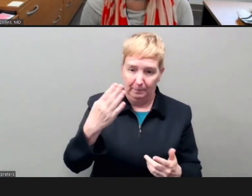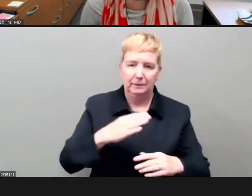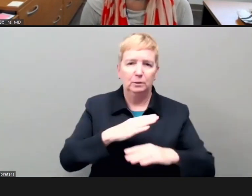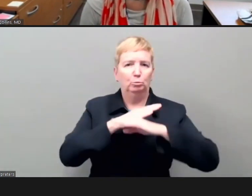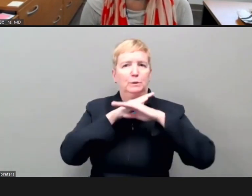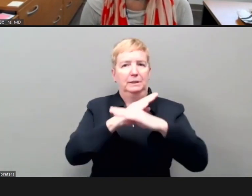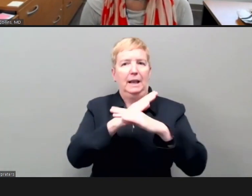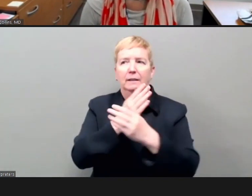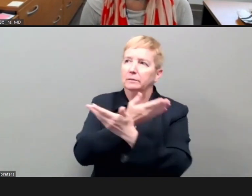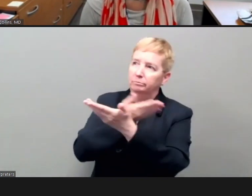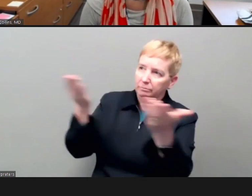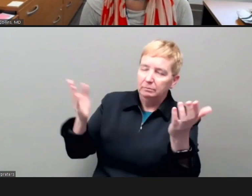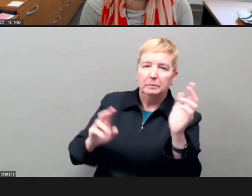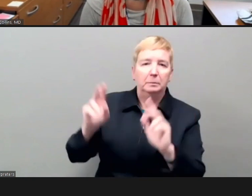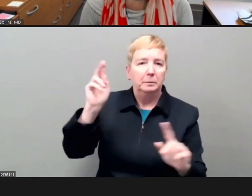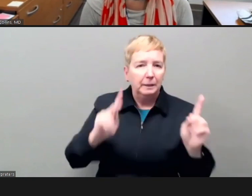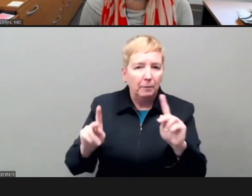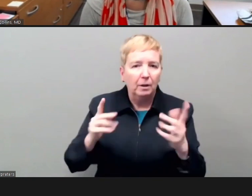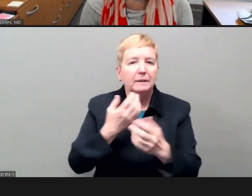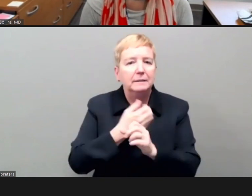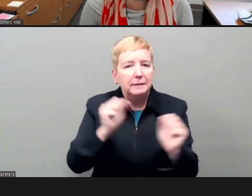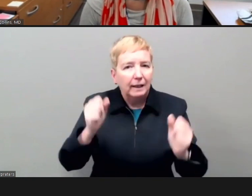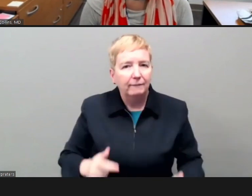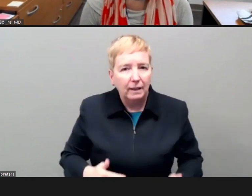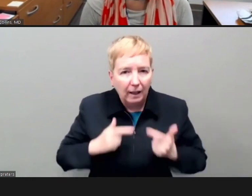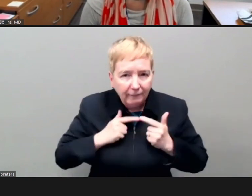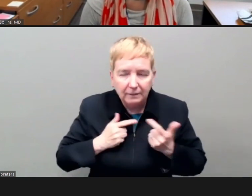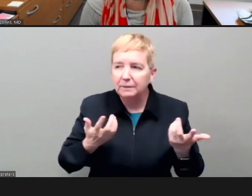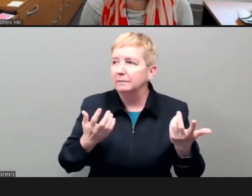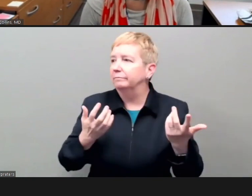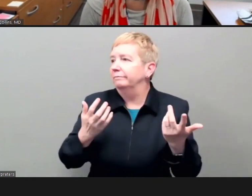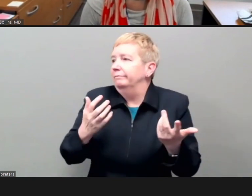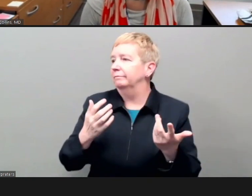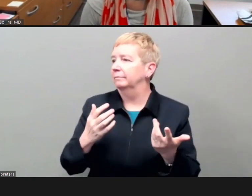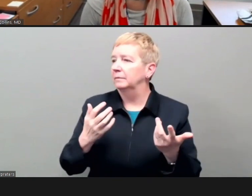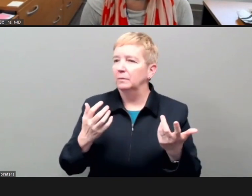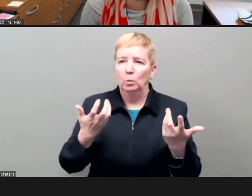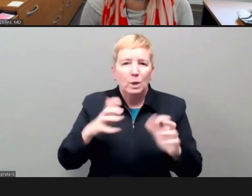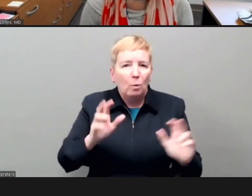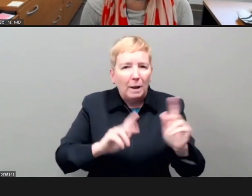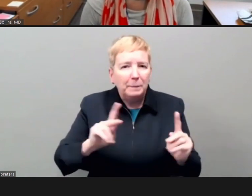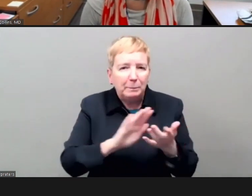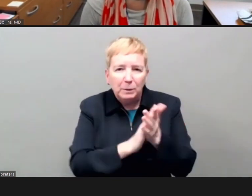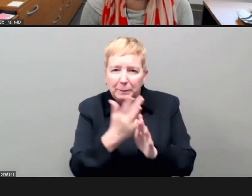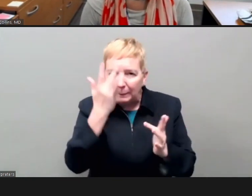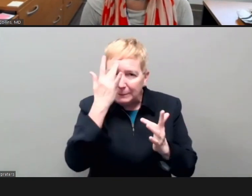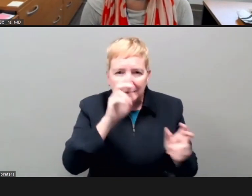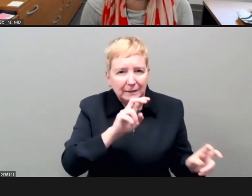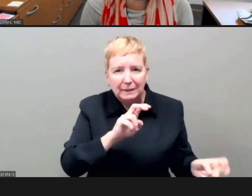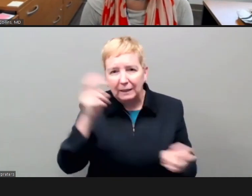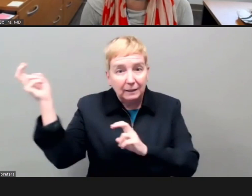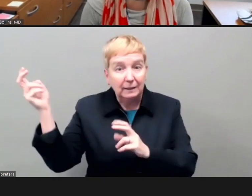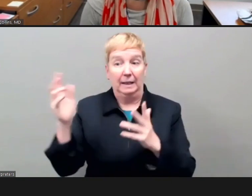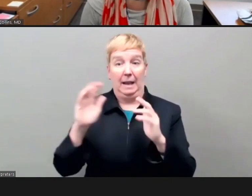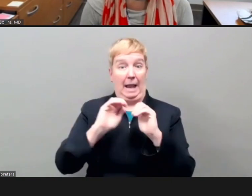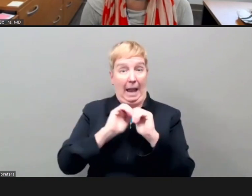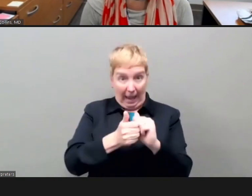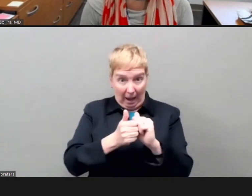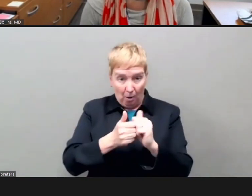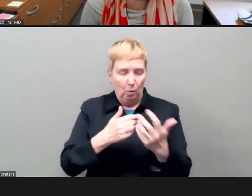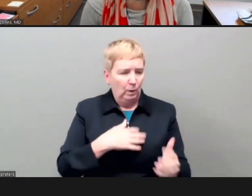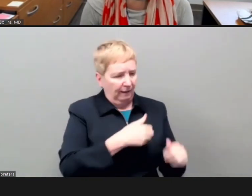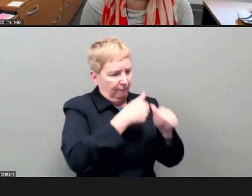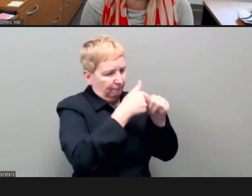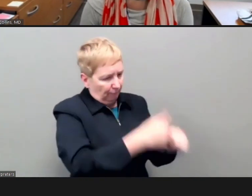New Mexicans, save lives, keep people from being sick. We do that by following the vaccine